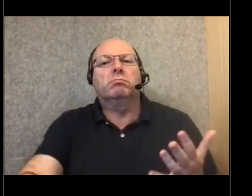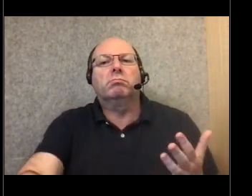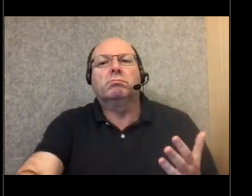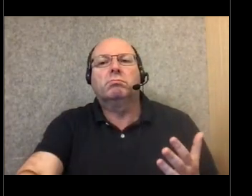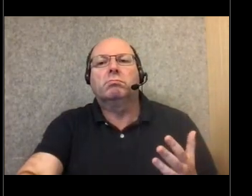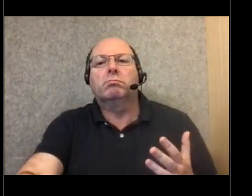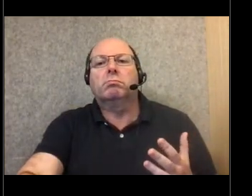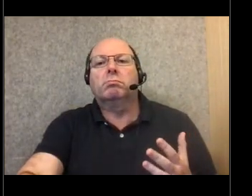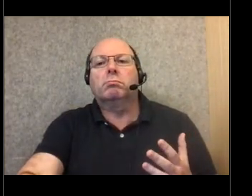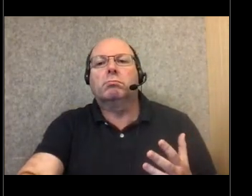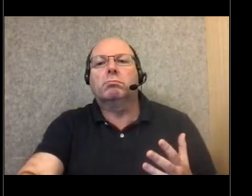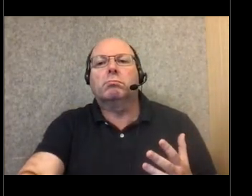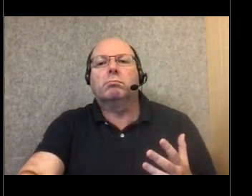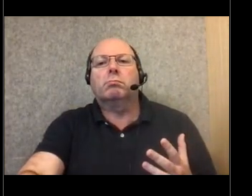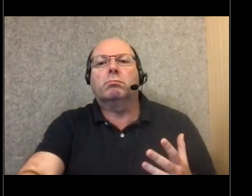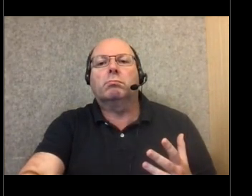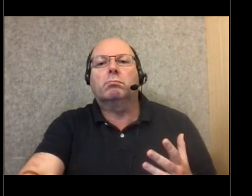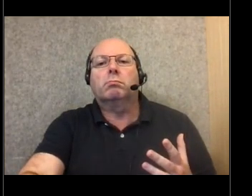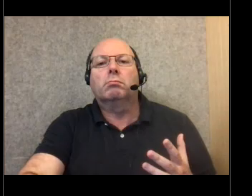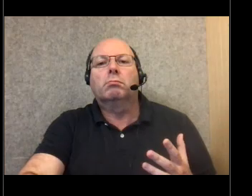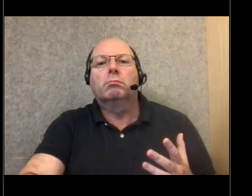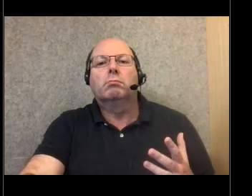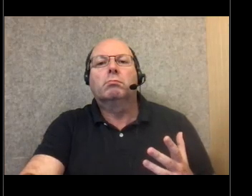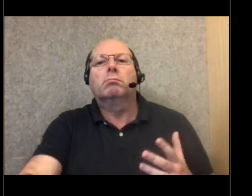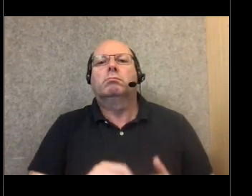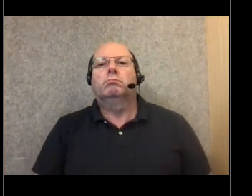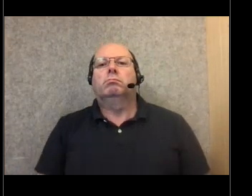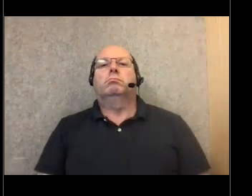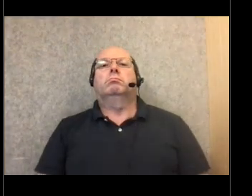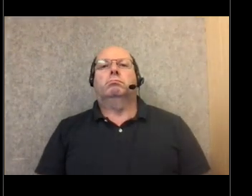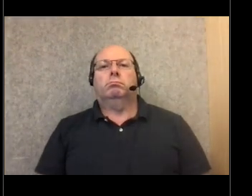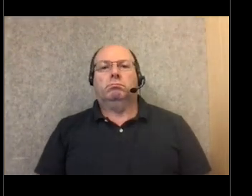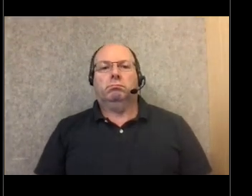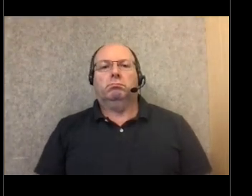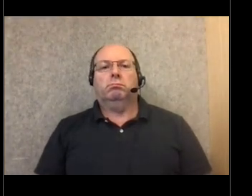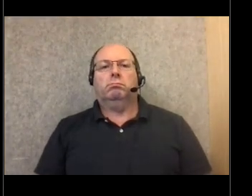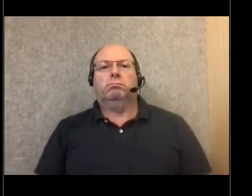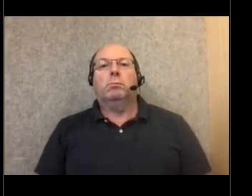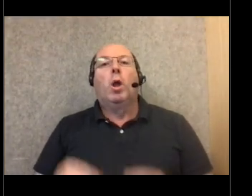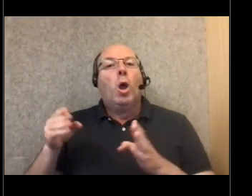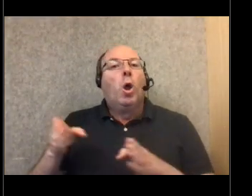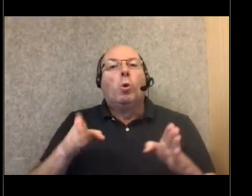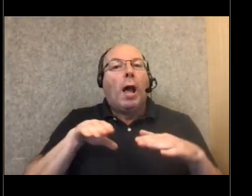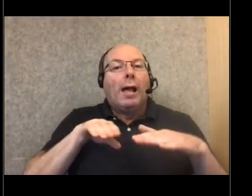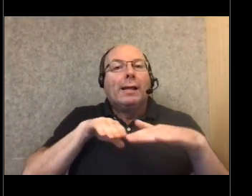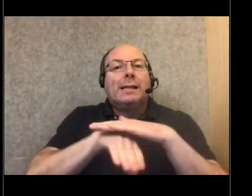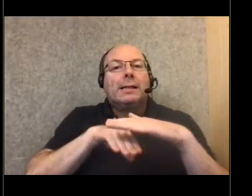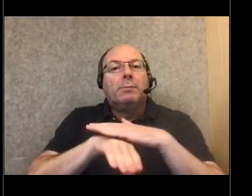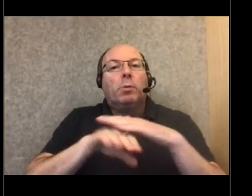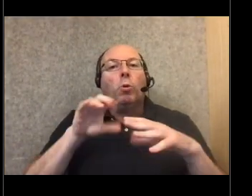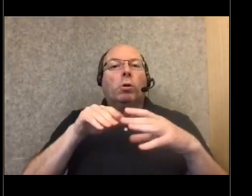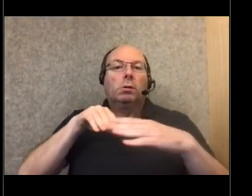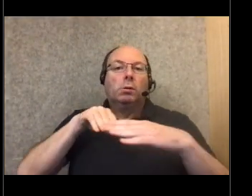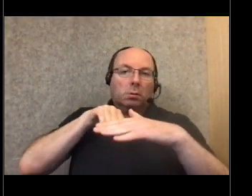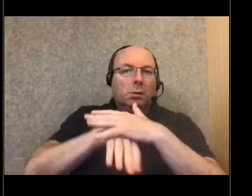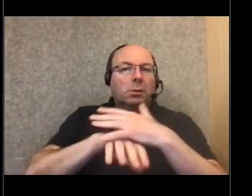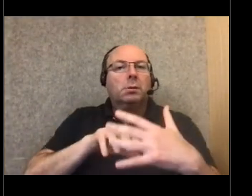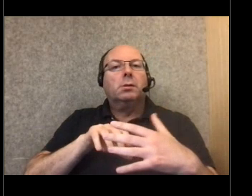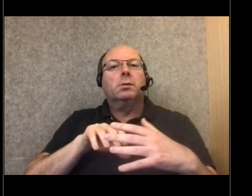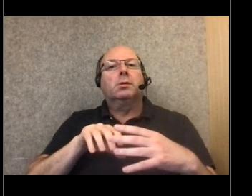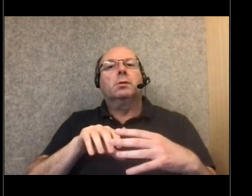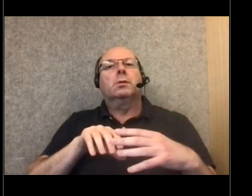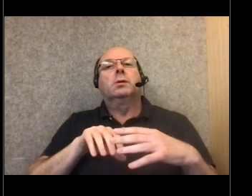Accessible routes and accessible entrances may occur in the course of any design project.